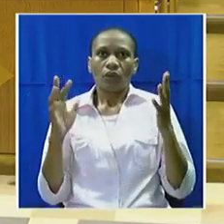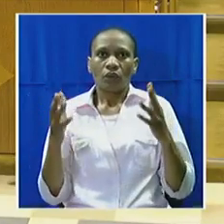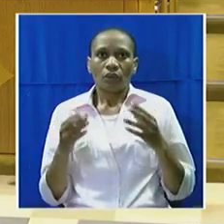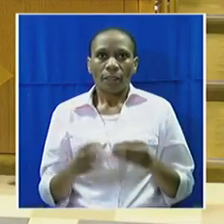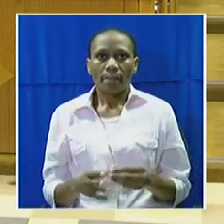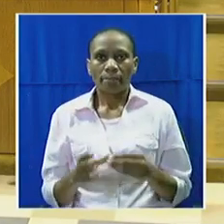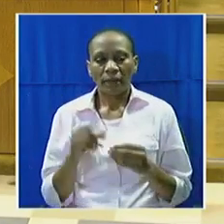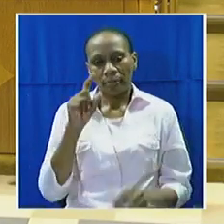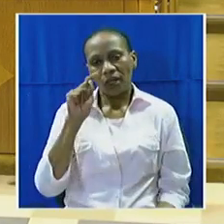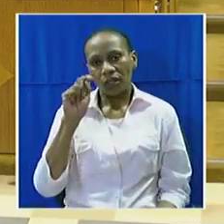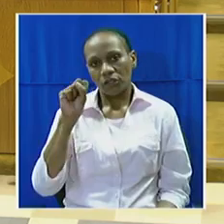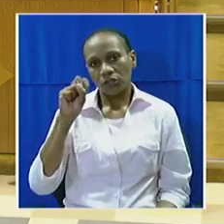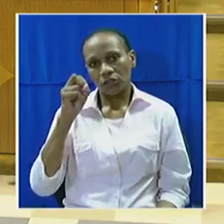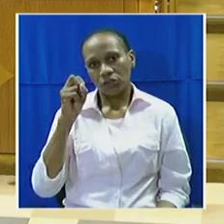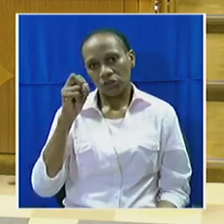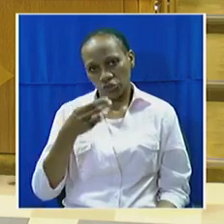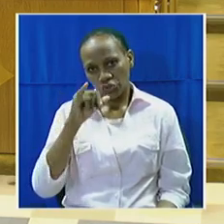Honorable Chirwa.